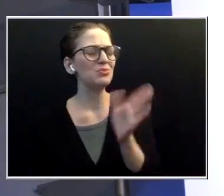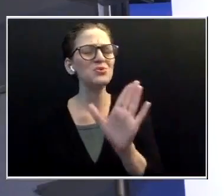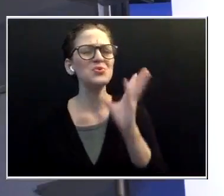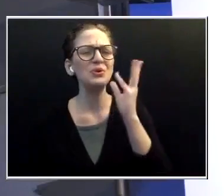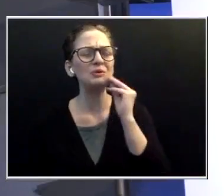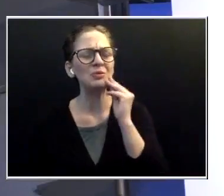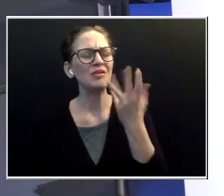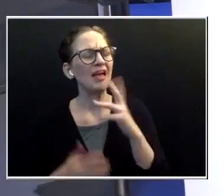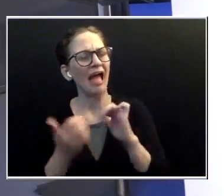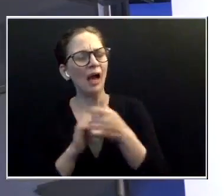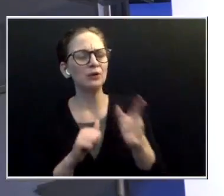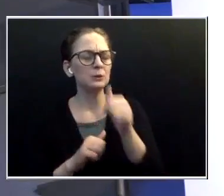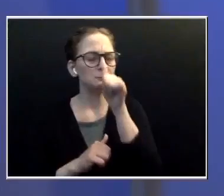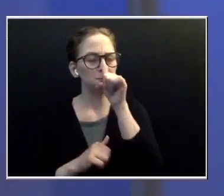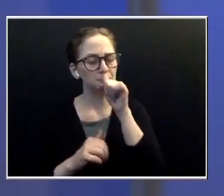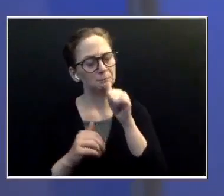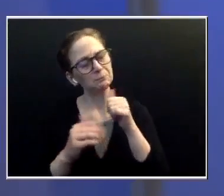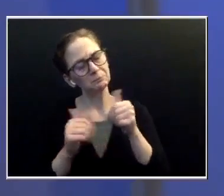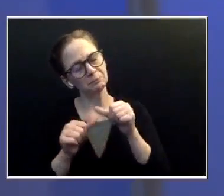this?